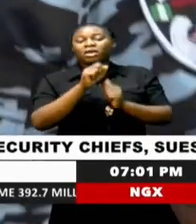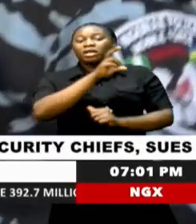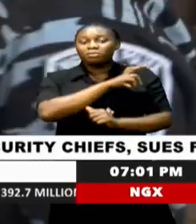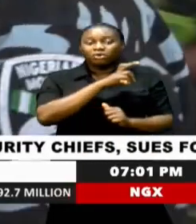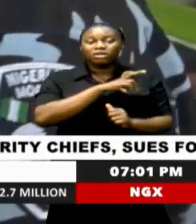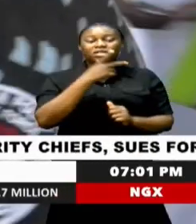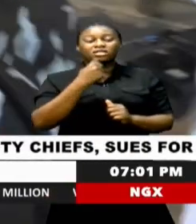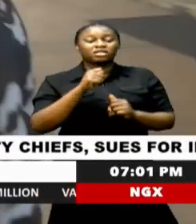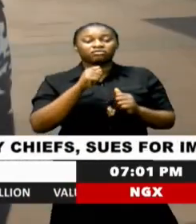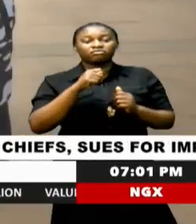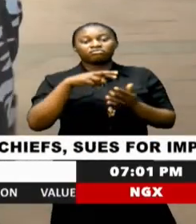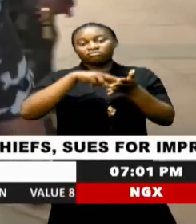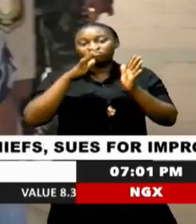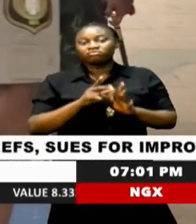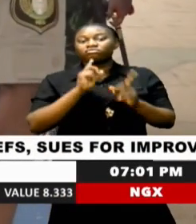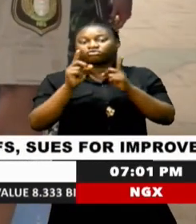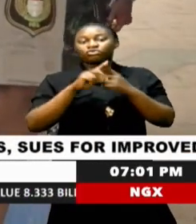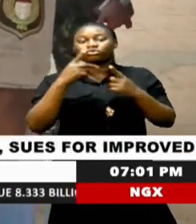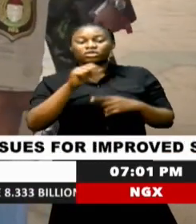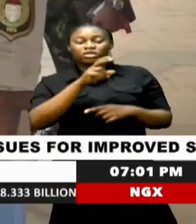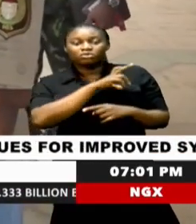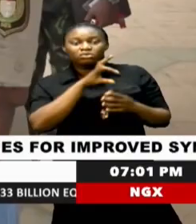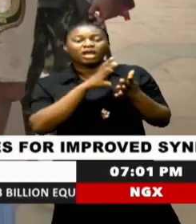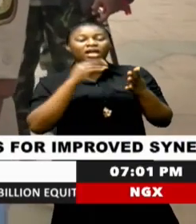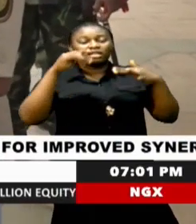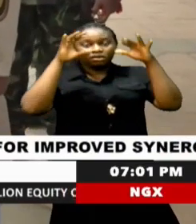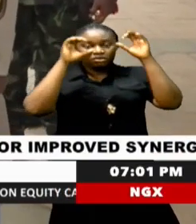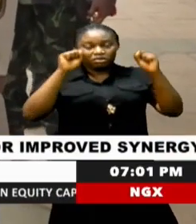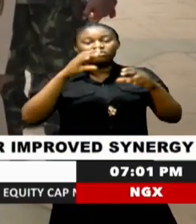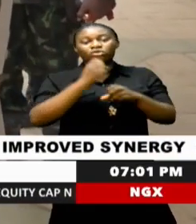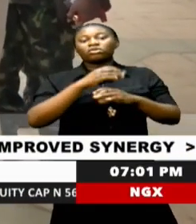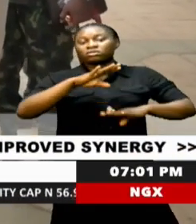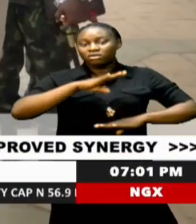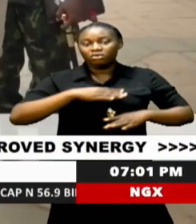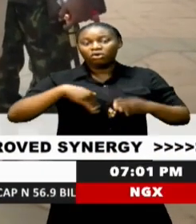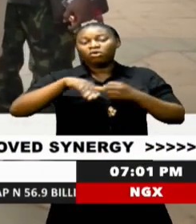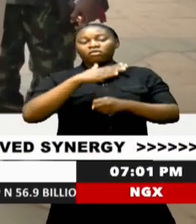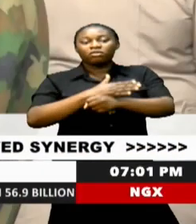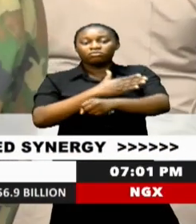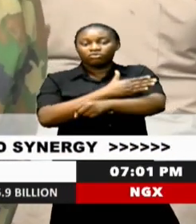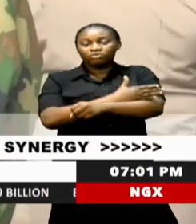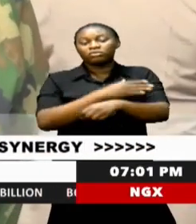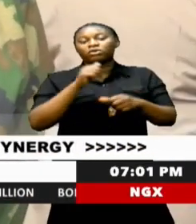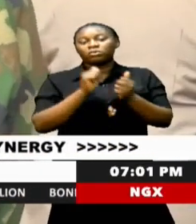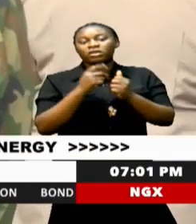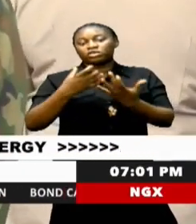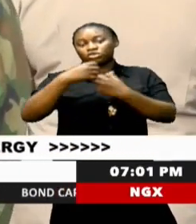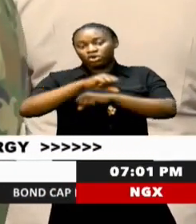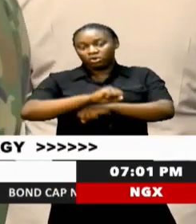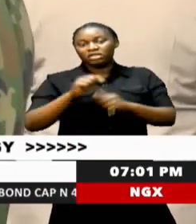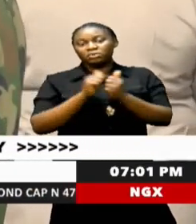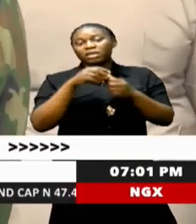House correspondents that the president expressed satisfaction over improvement in security situation within the country.